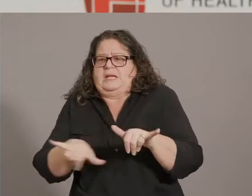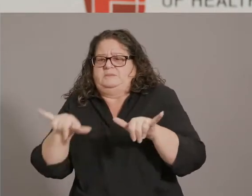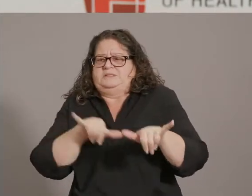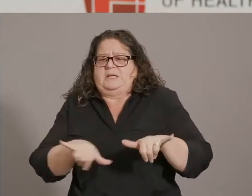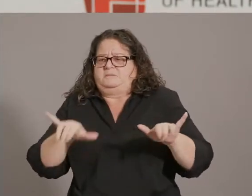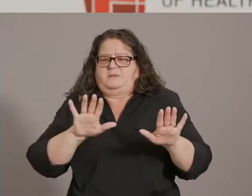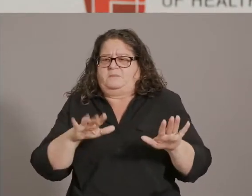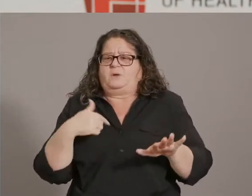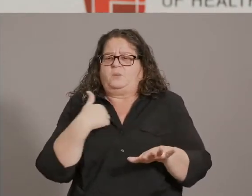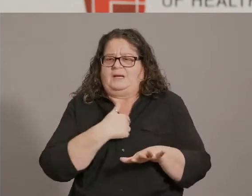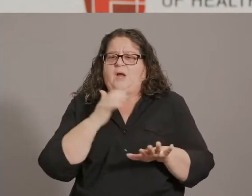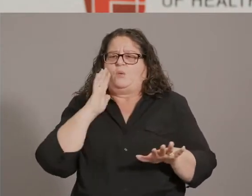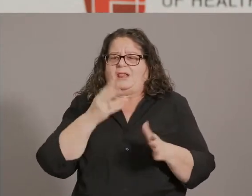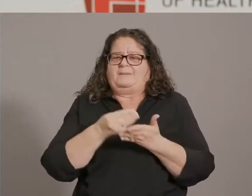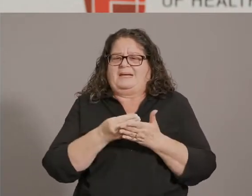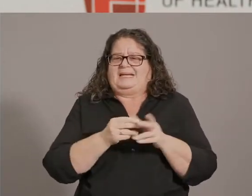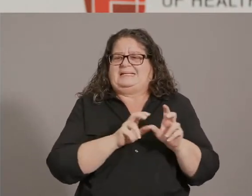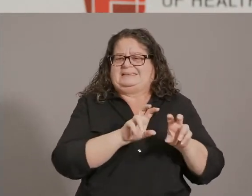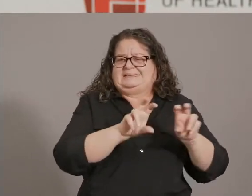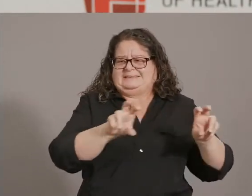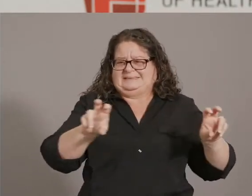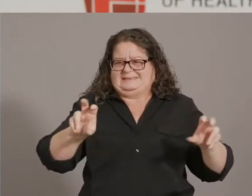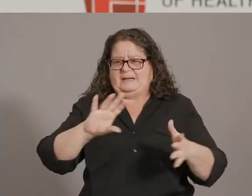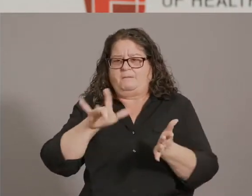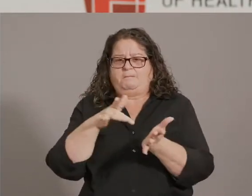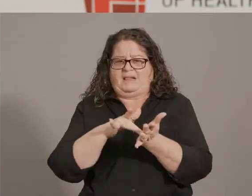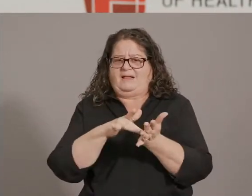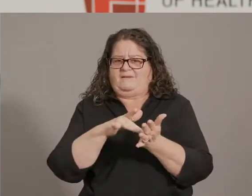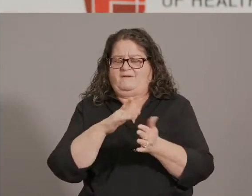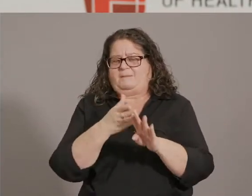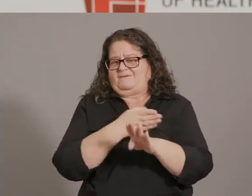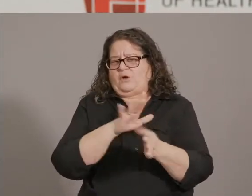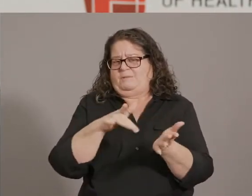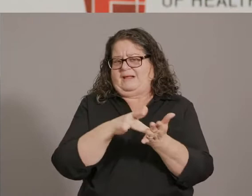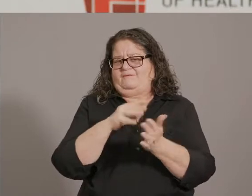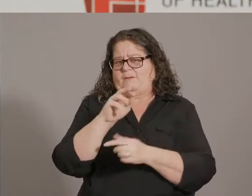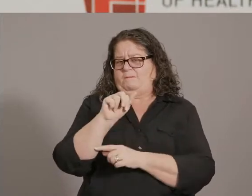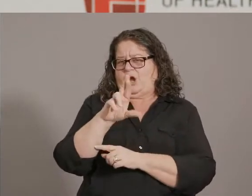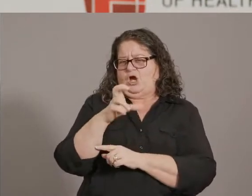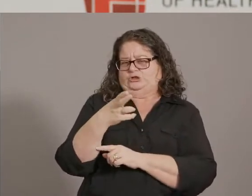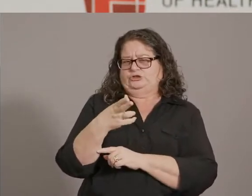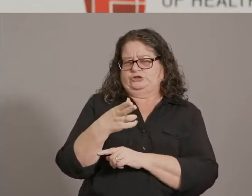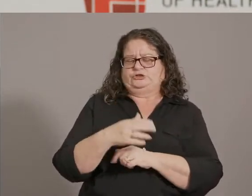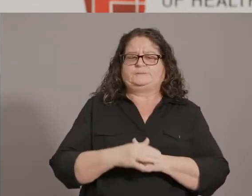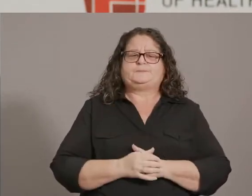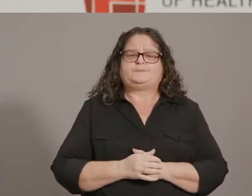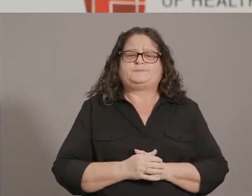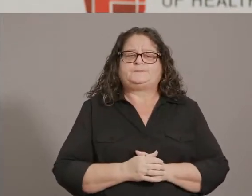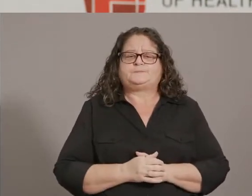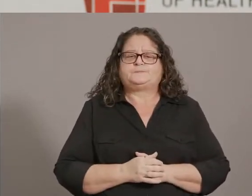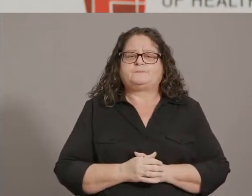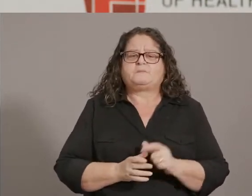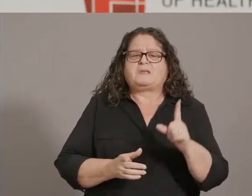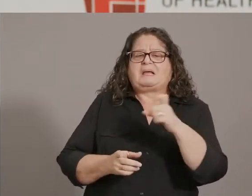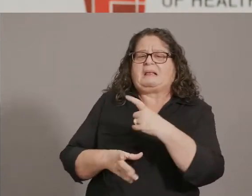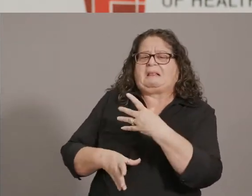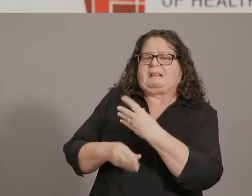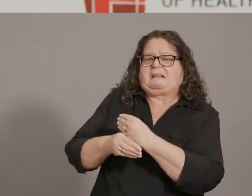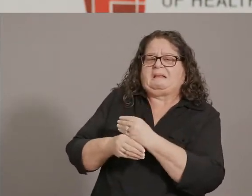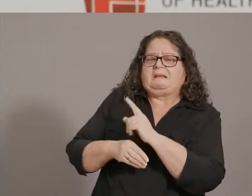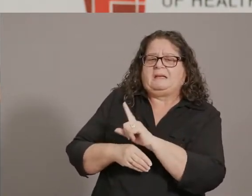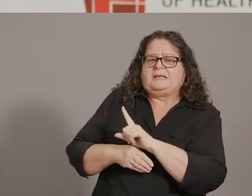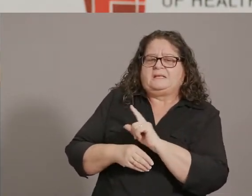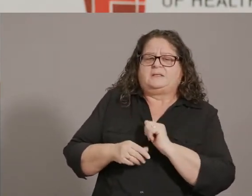before mid-March. Just one other quick thing. Yeah. I know, for example, for a while I was getting tested at one of the